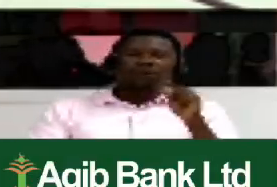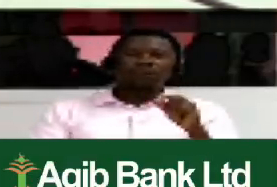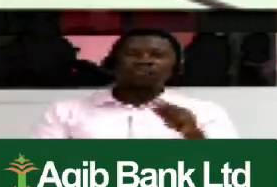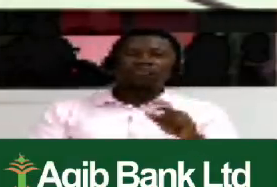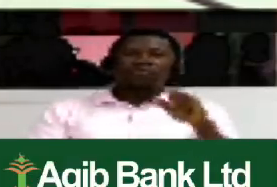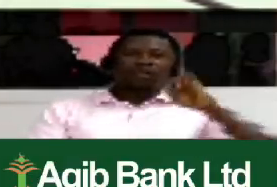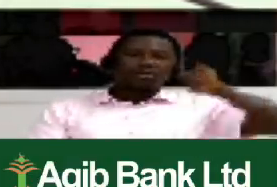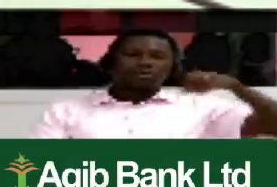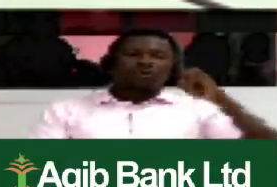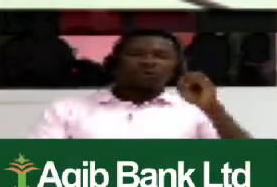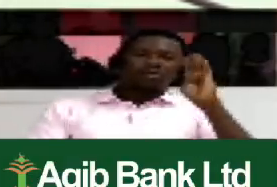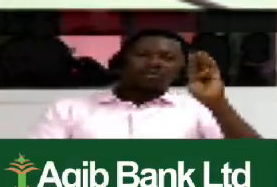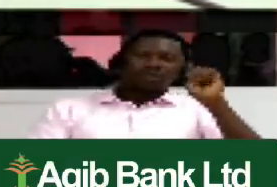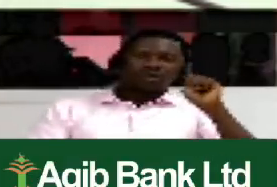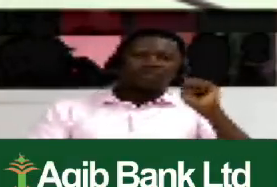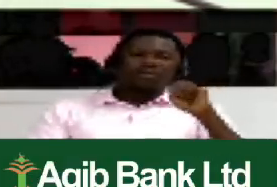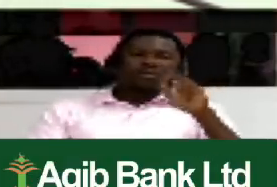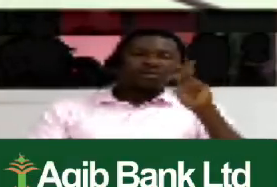Lamin Keba.